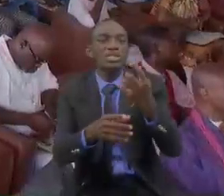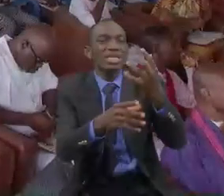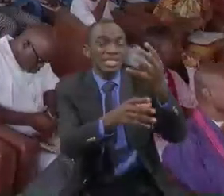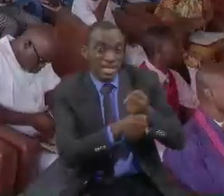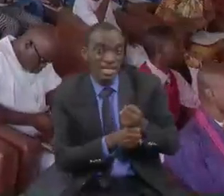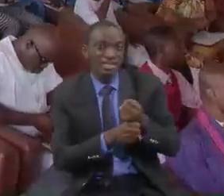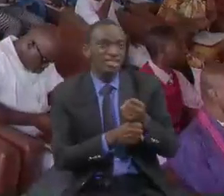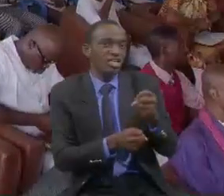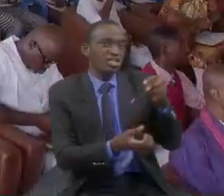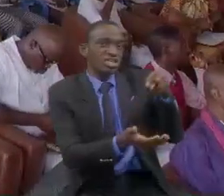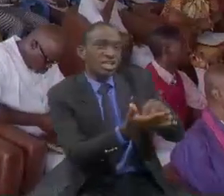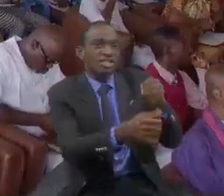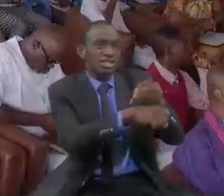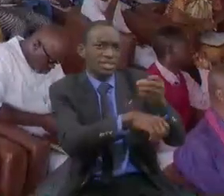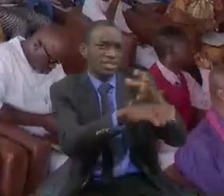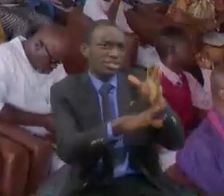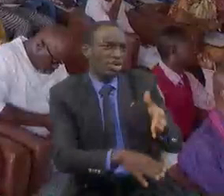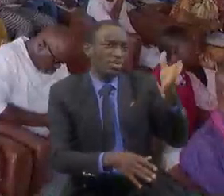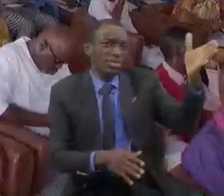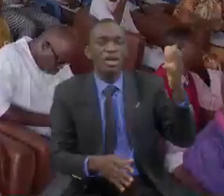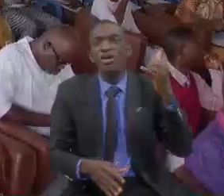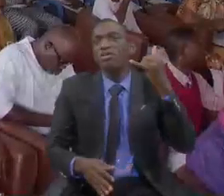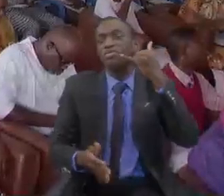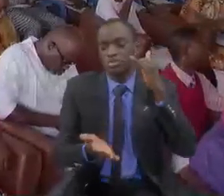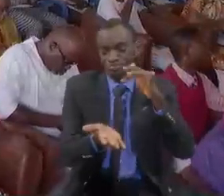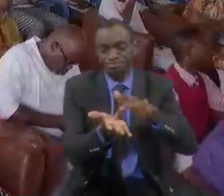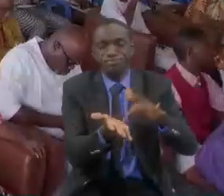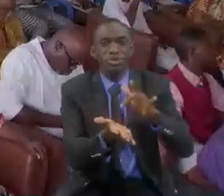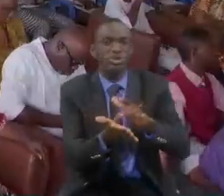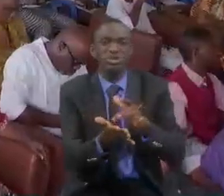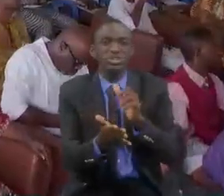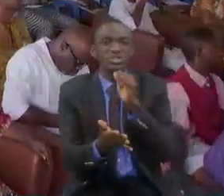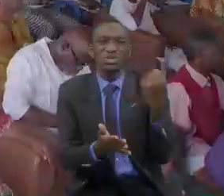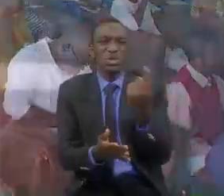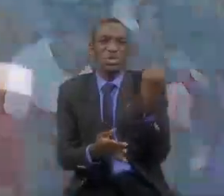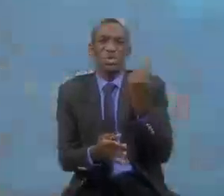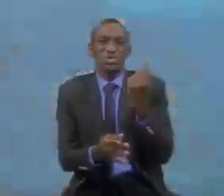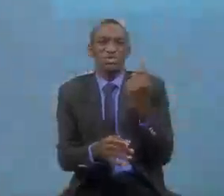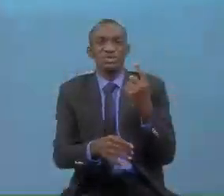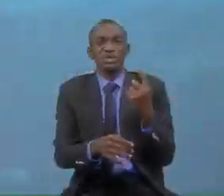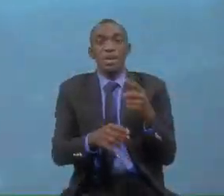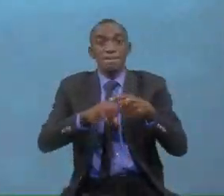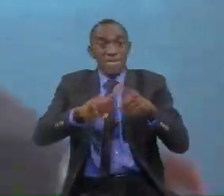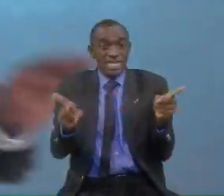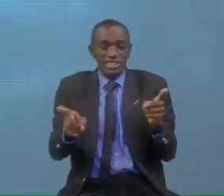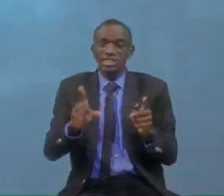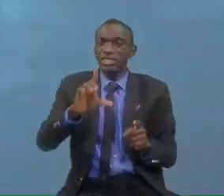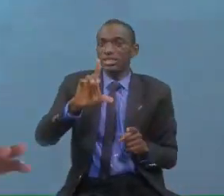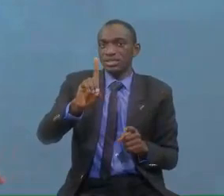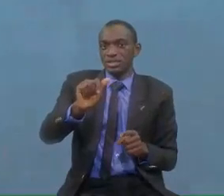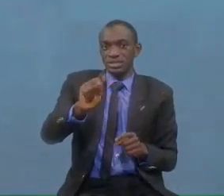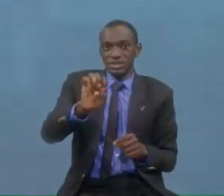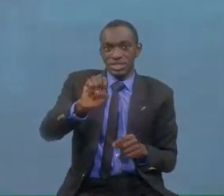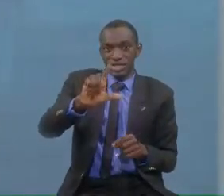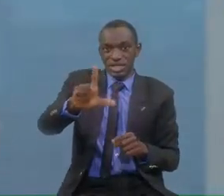the presence of the Holy Spirit. And Daniel purposed in his heart that he will